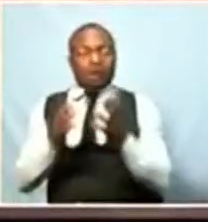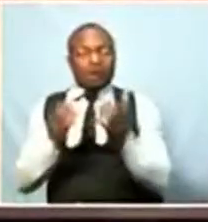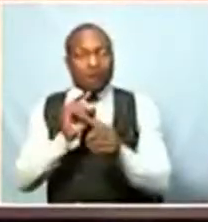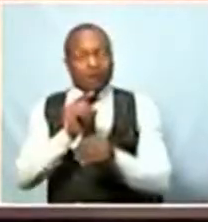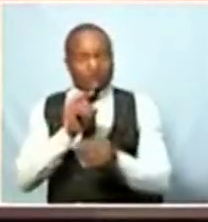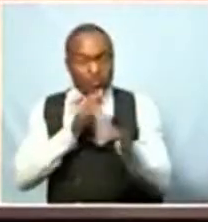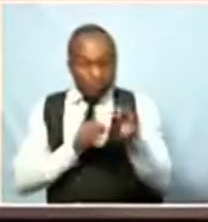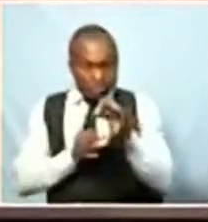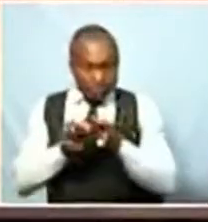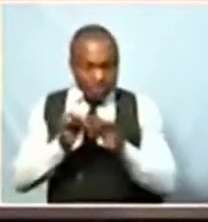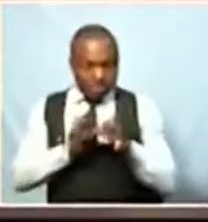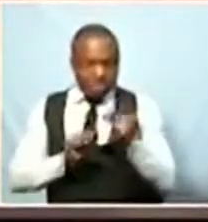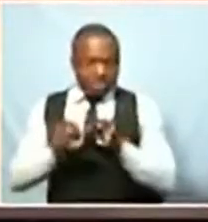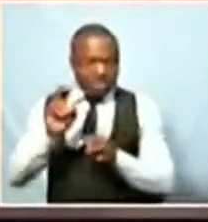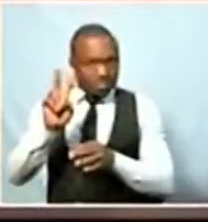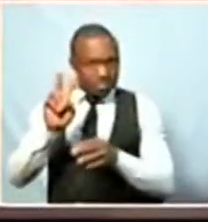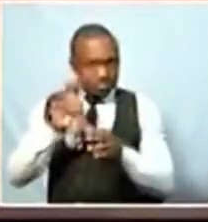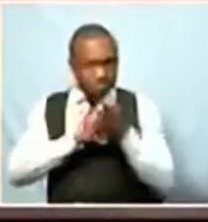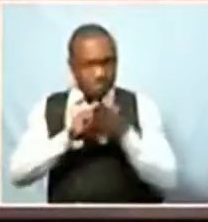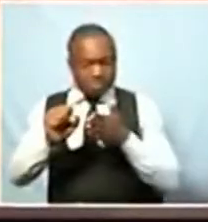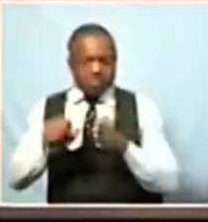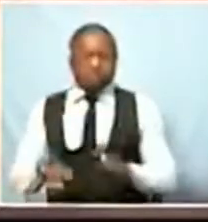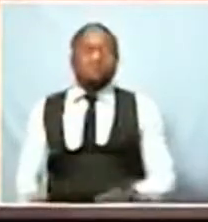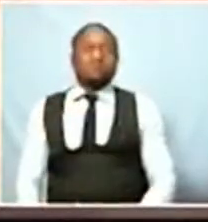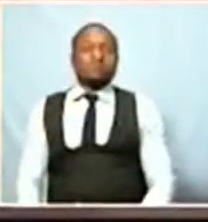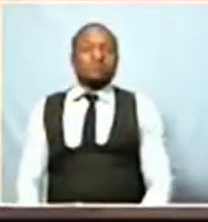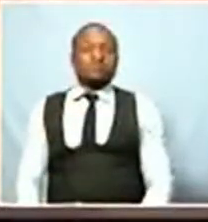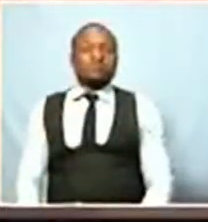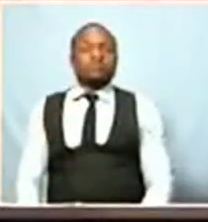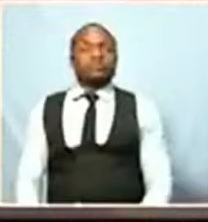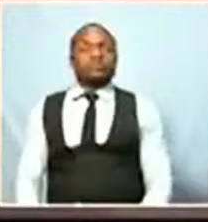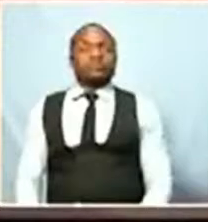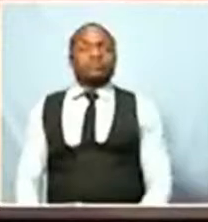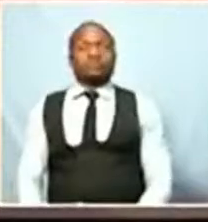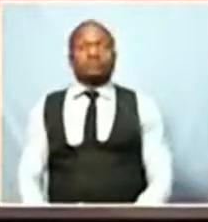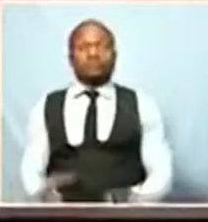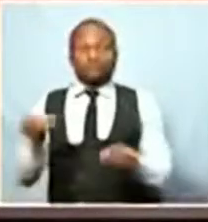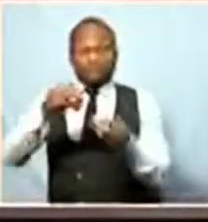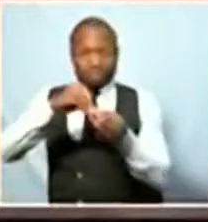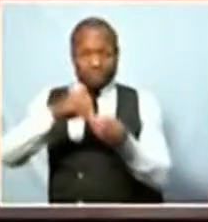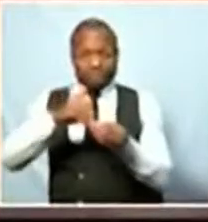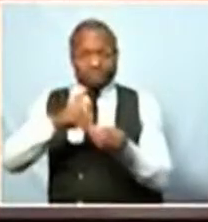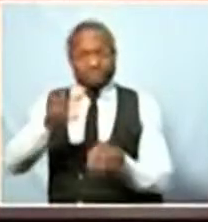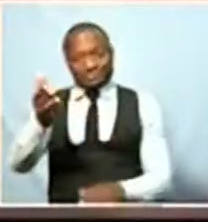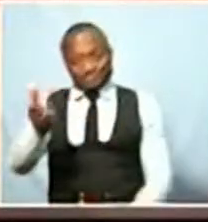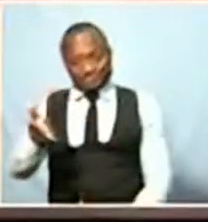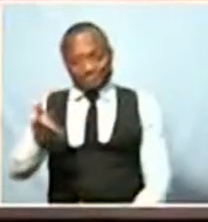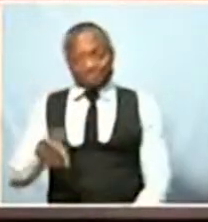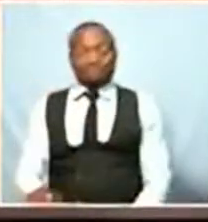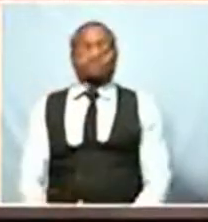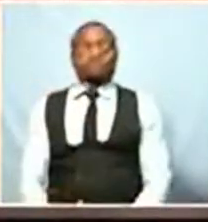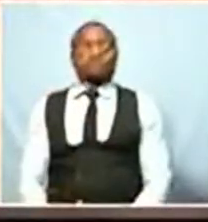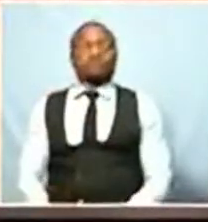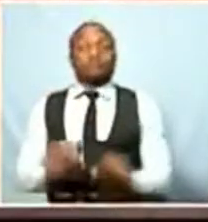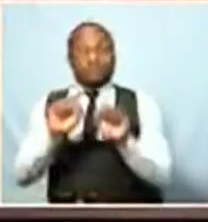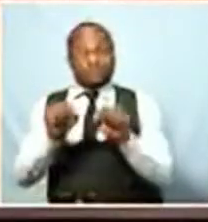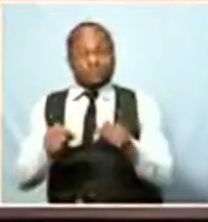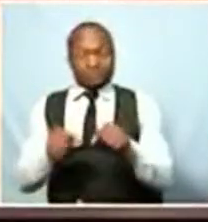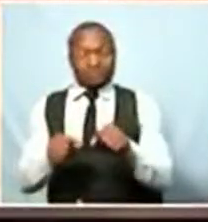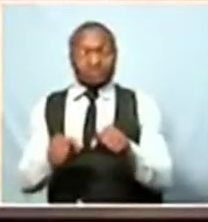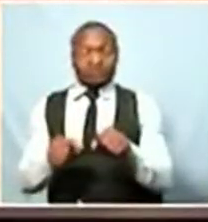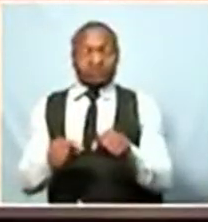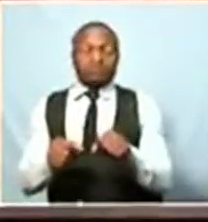reconcile the two statements. You want to? You have a rider? Okay. You can